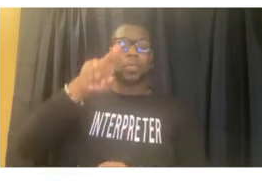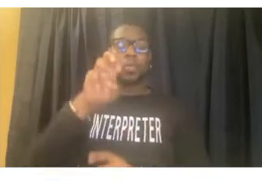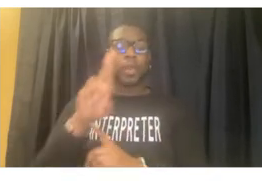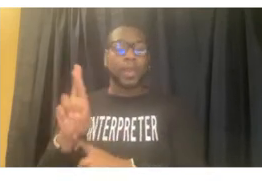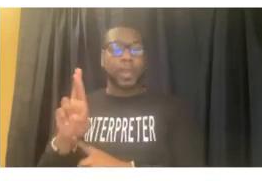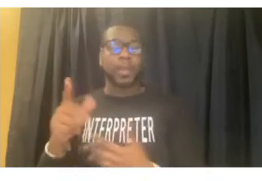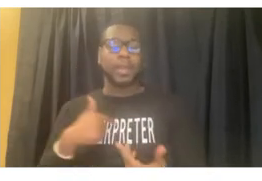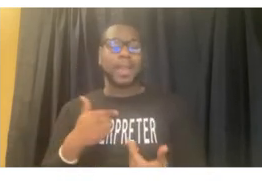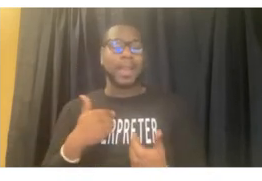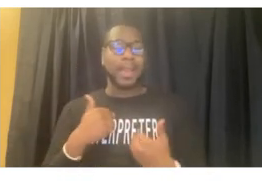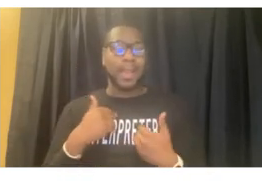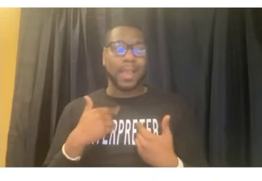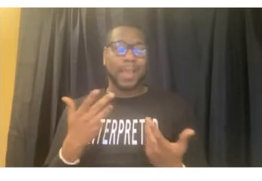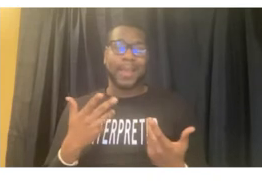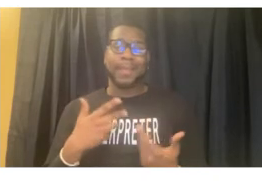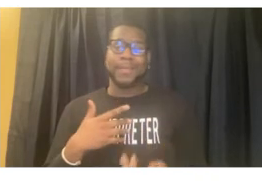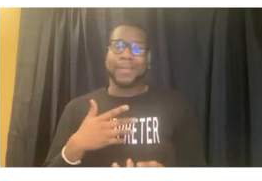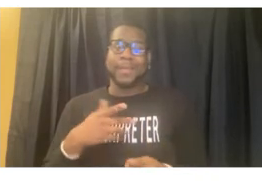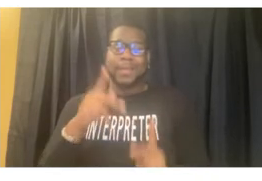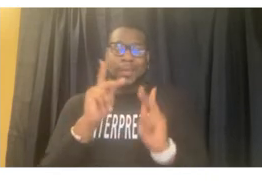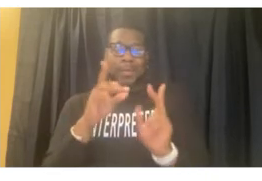I have stigma against me,